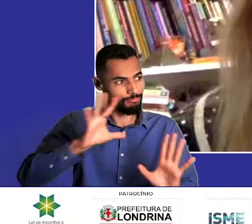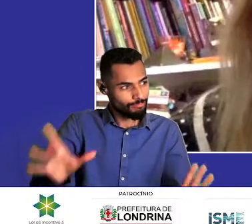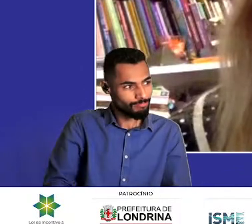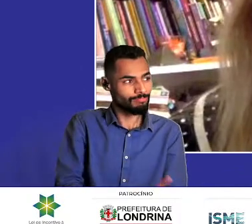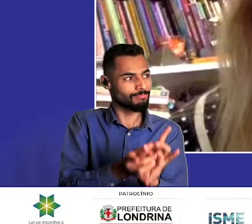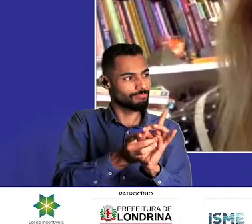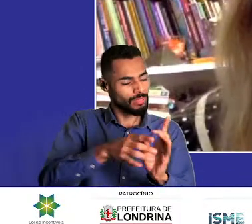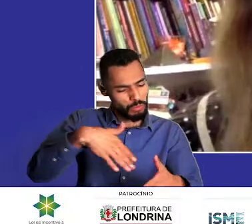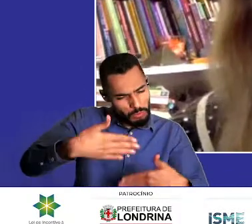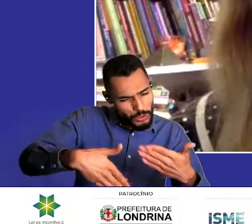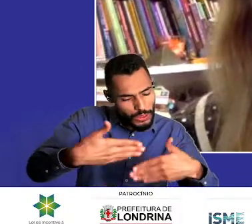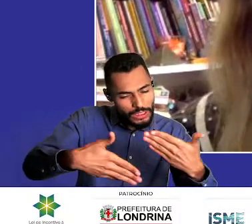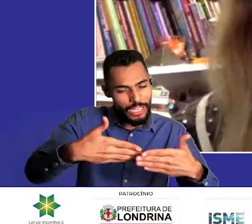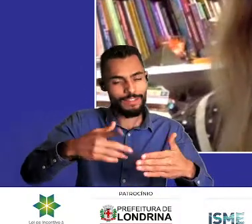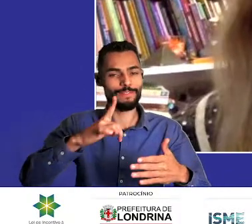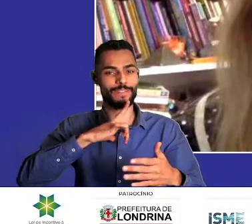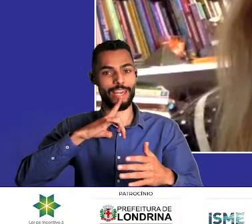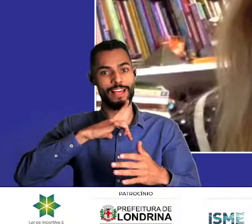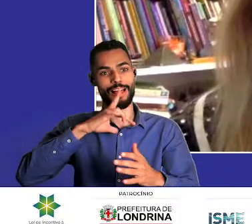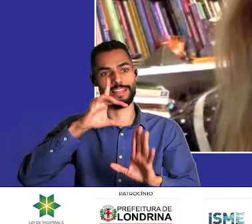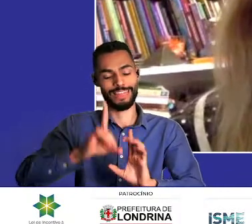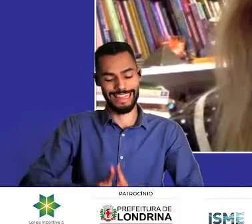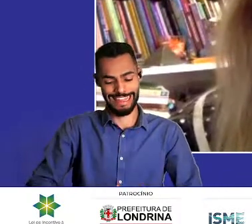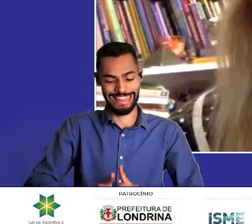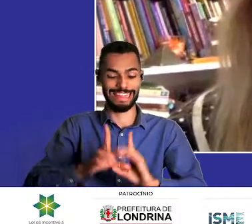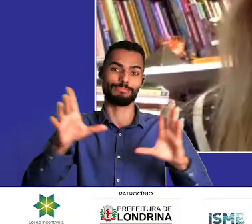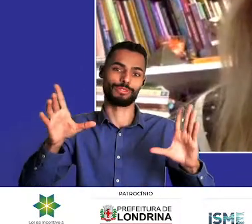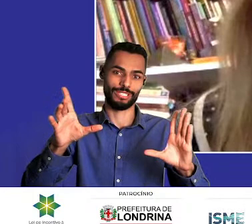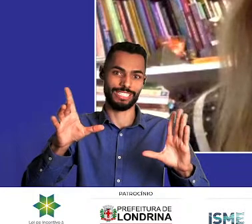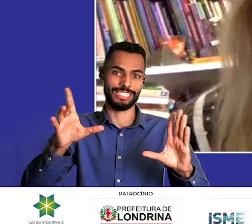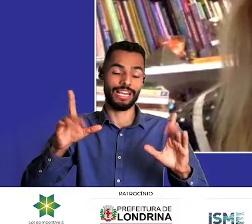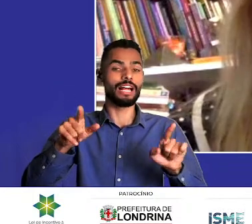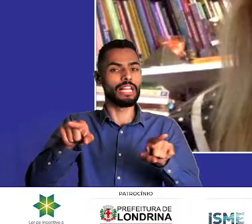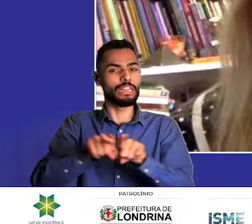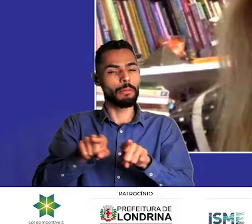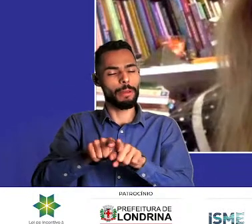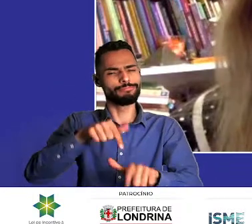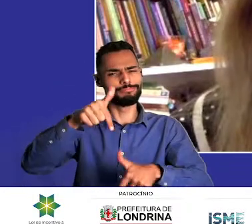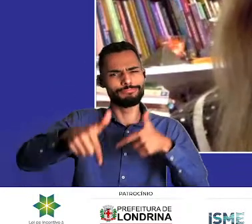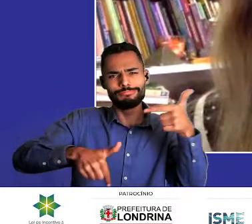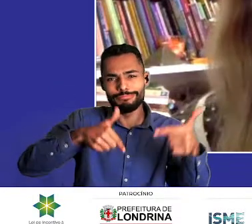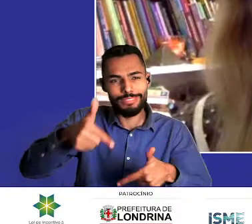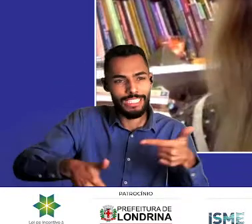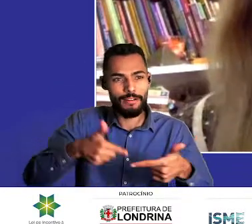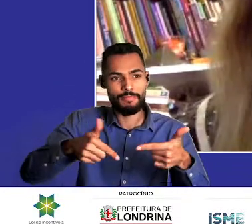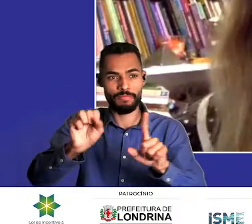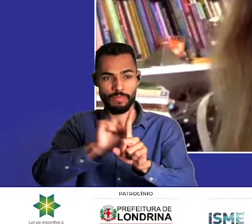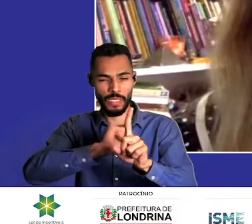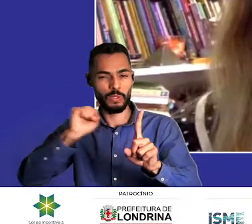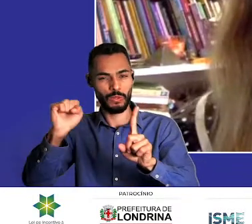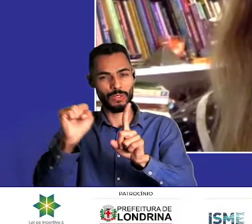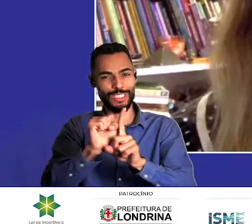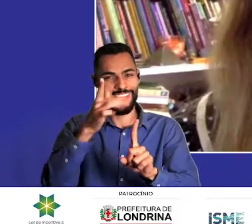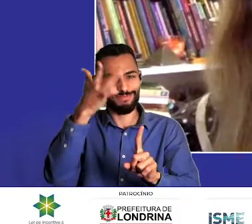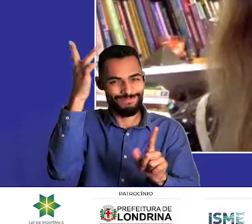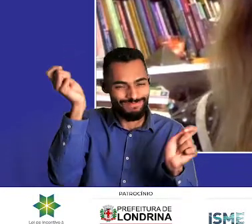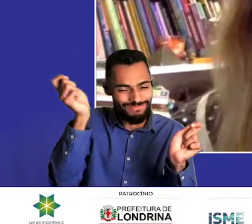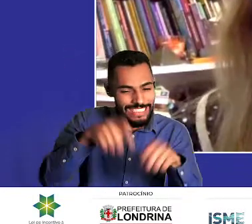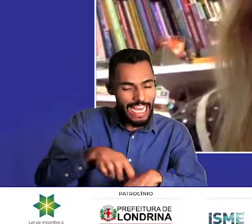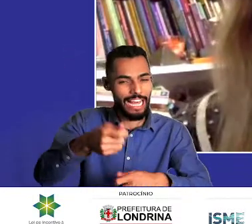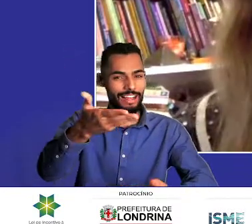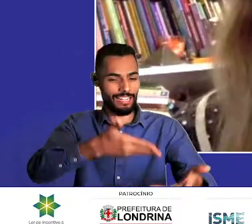democracy and work of collaborating society and to being the